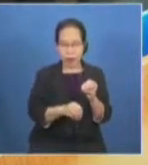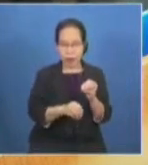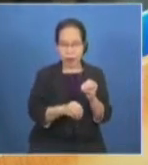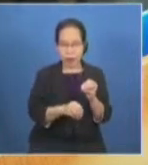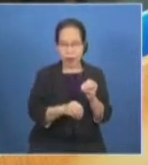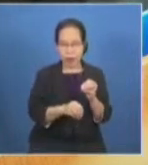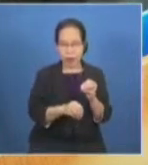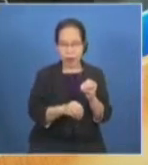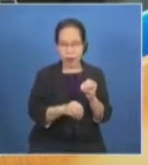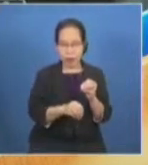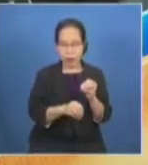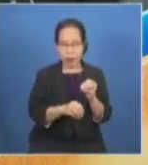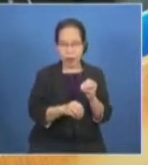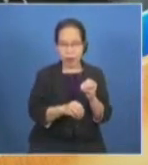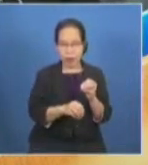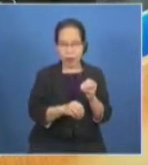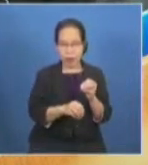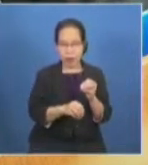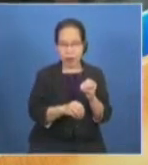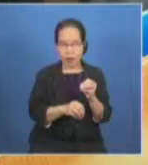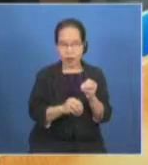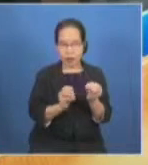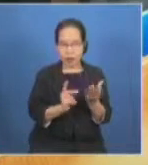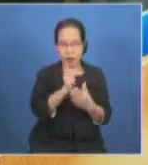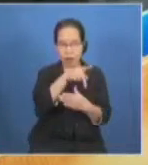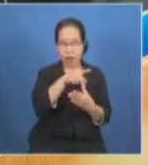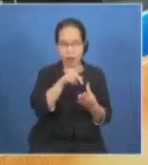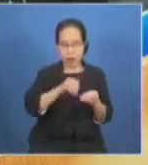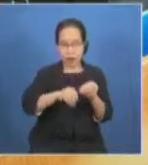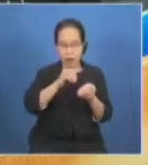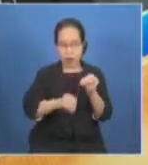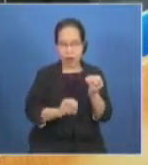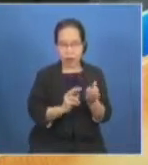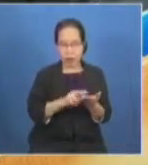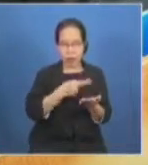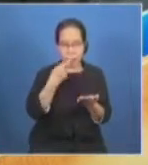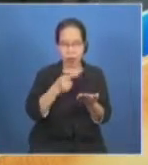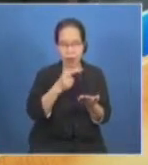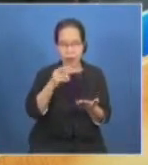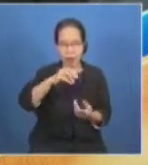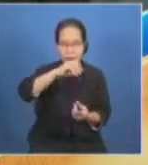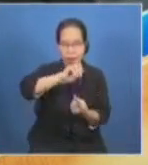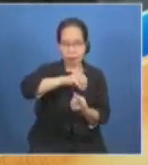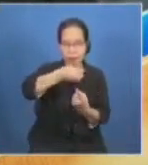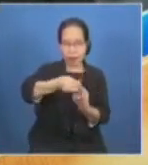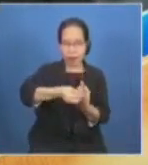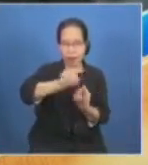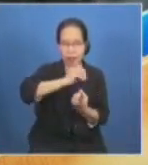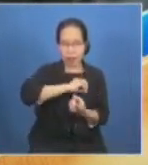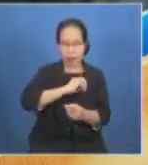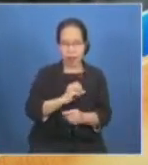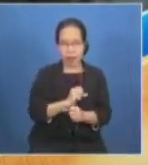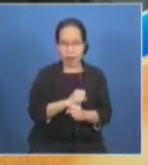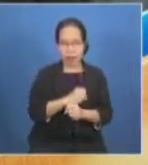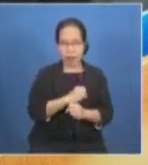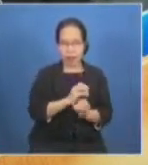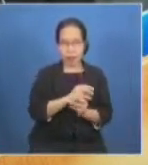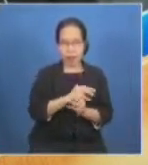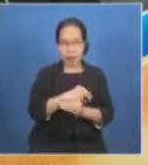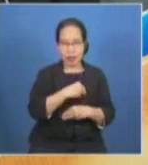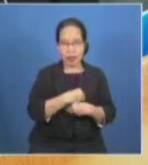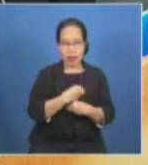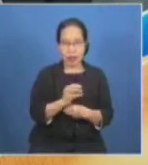plant rice and bananas. and also